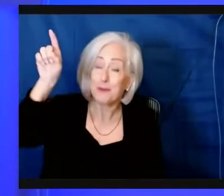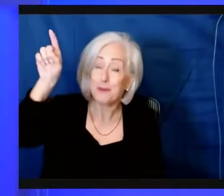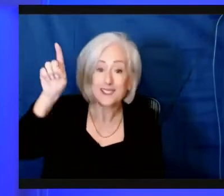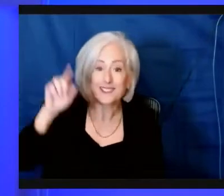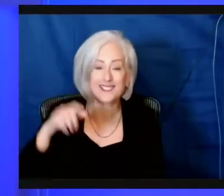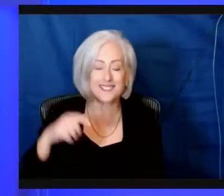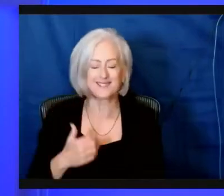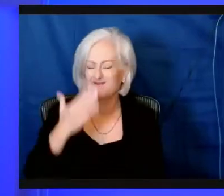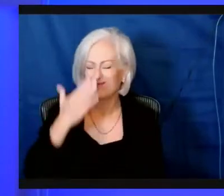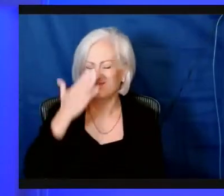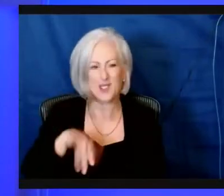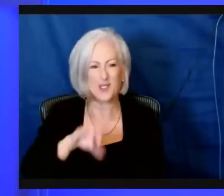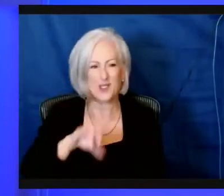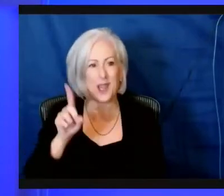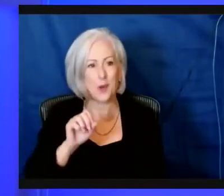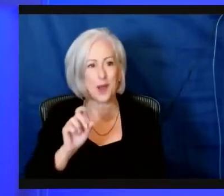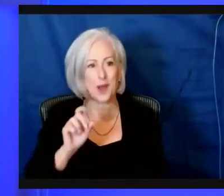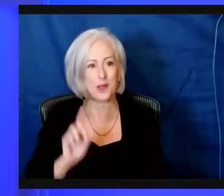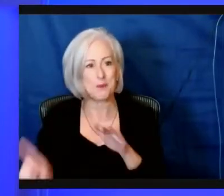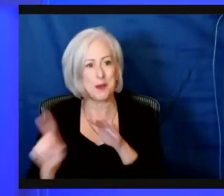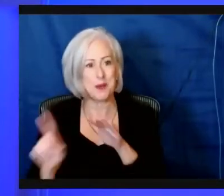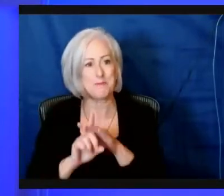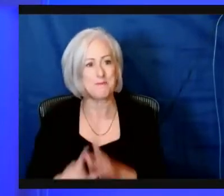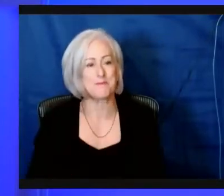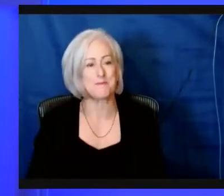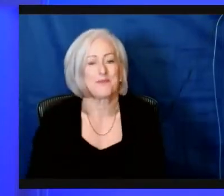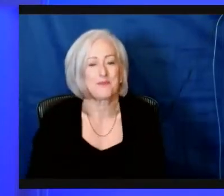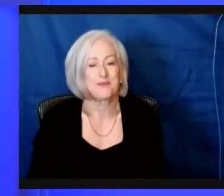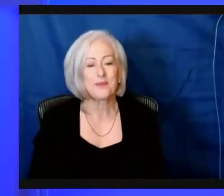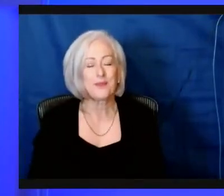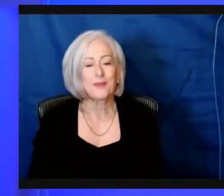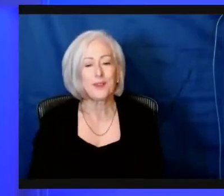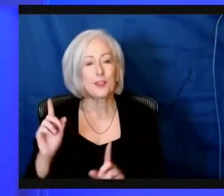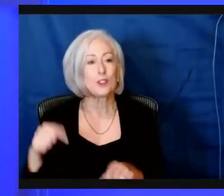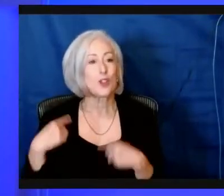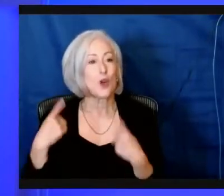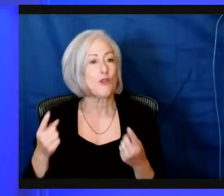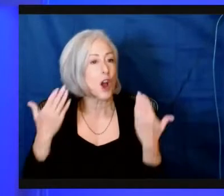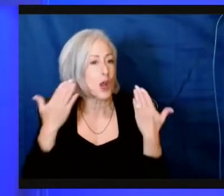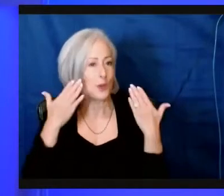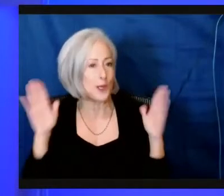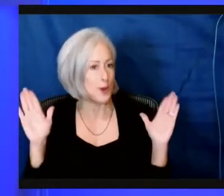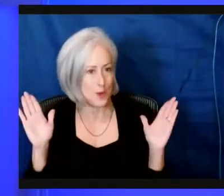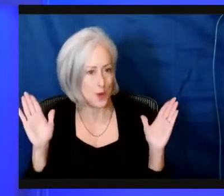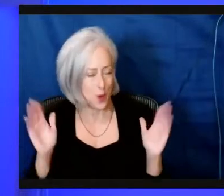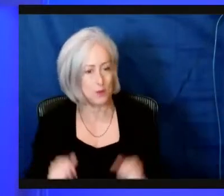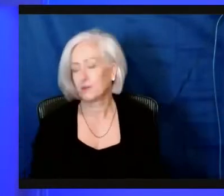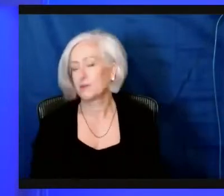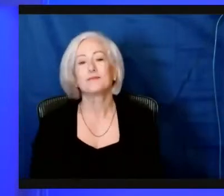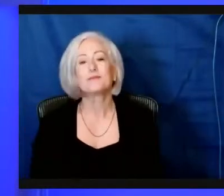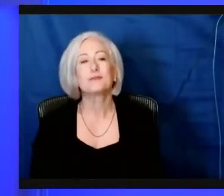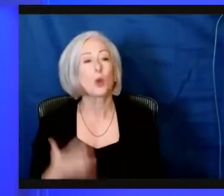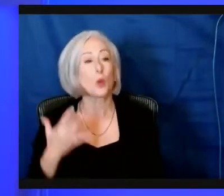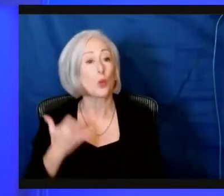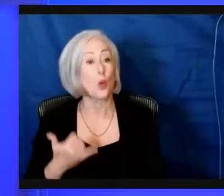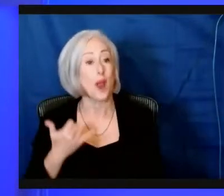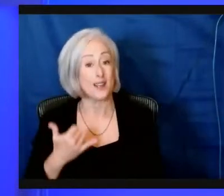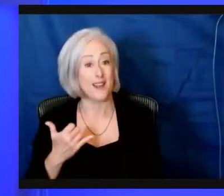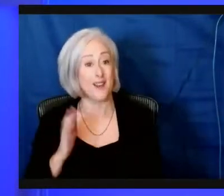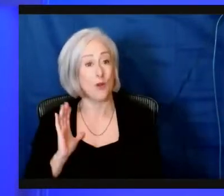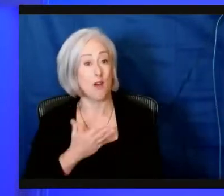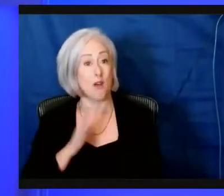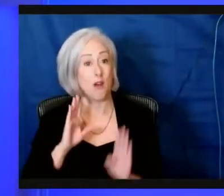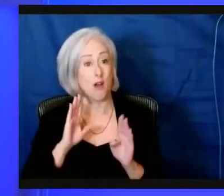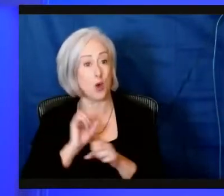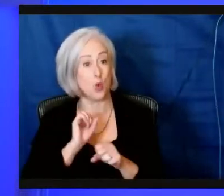it's one of those so far we don't know. And right now our work is focused on trying